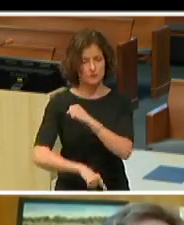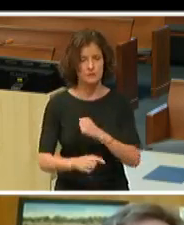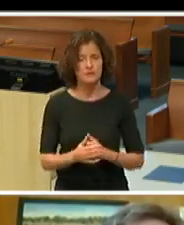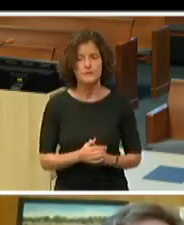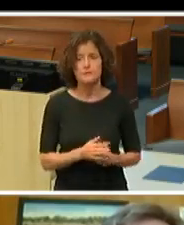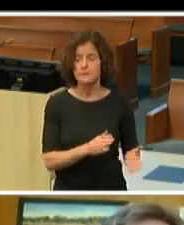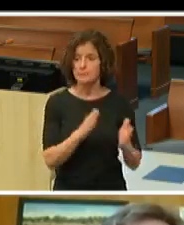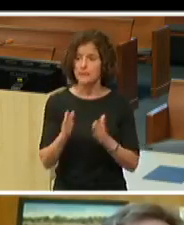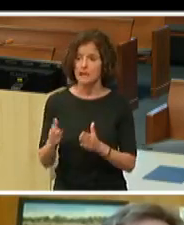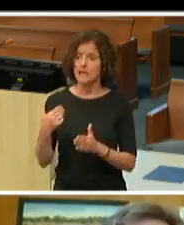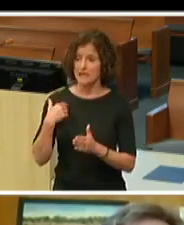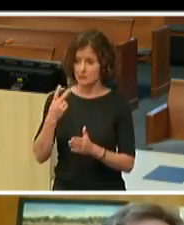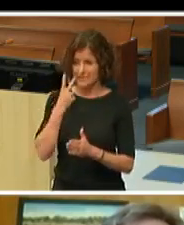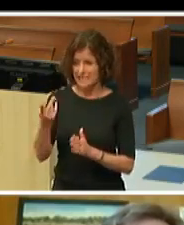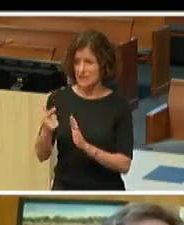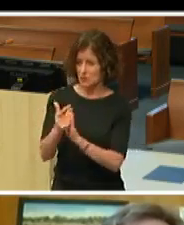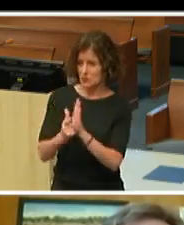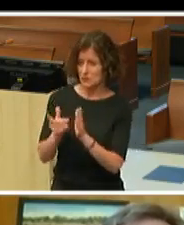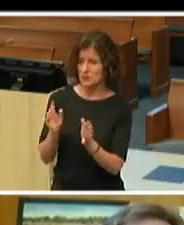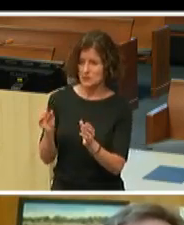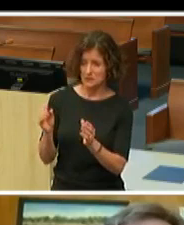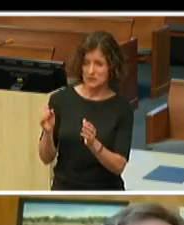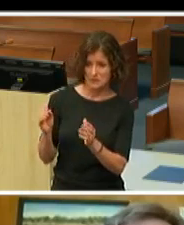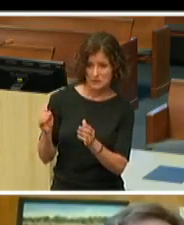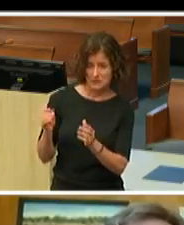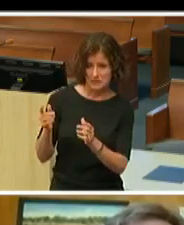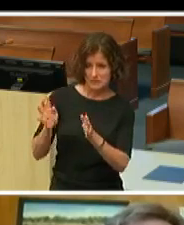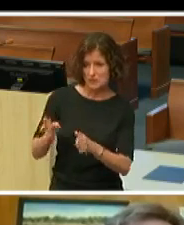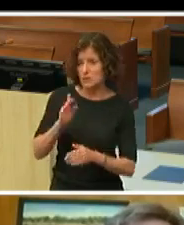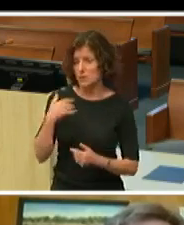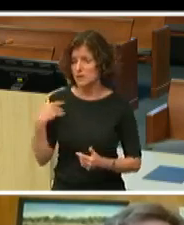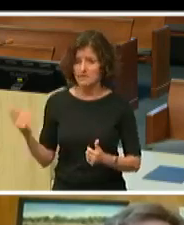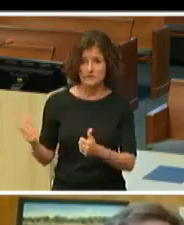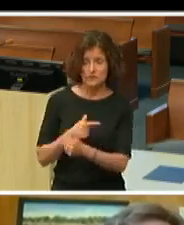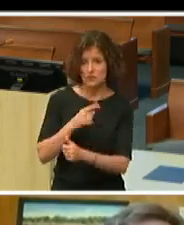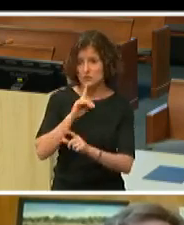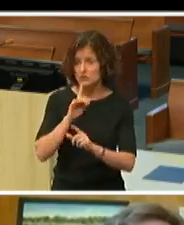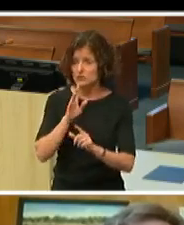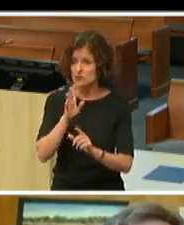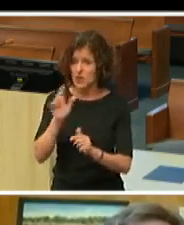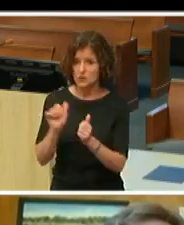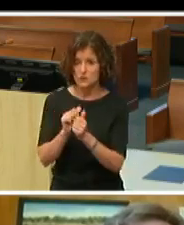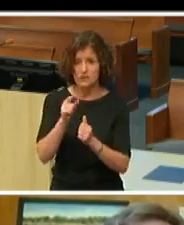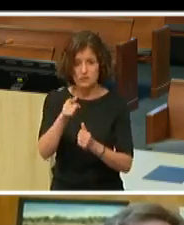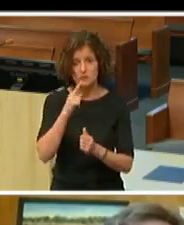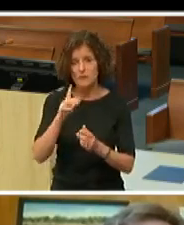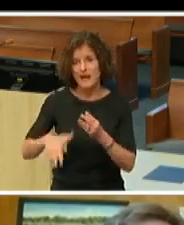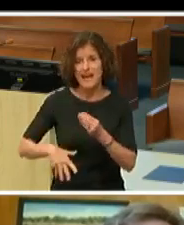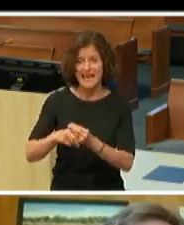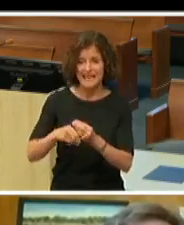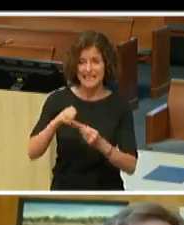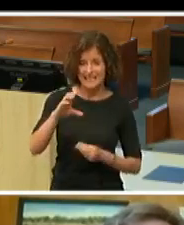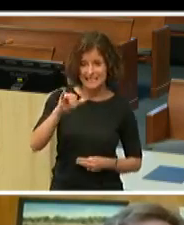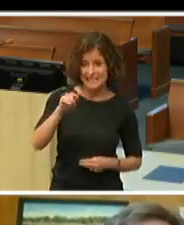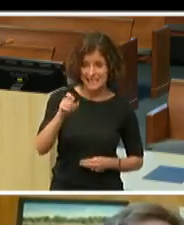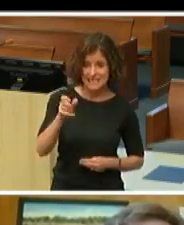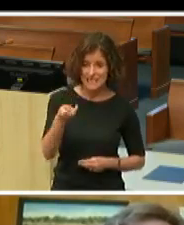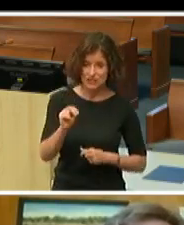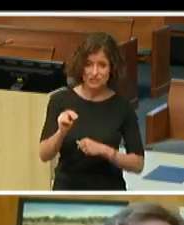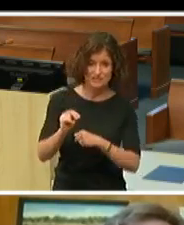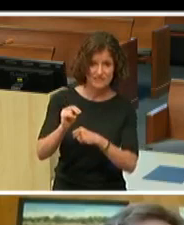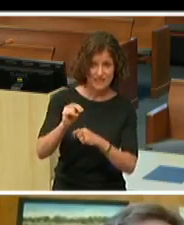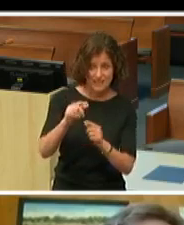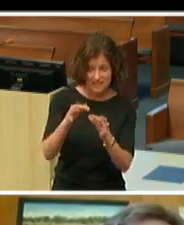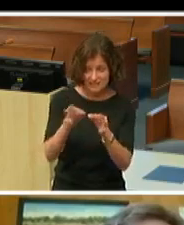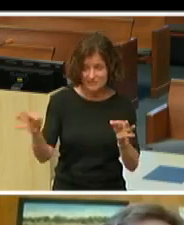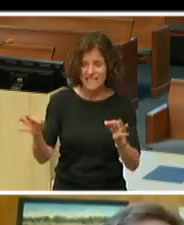office on that. We originally talked to you about adding in a citation line. They preferred